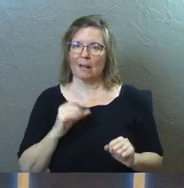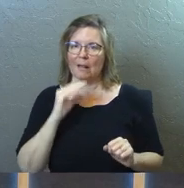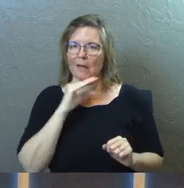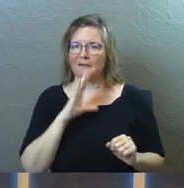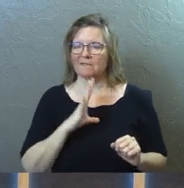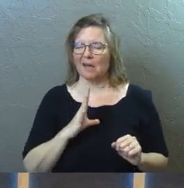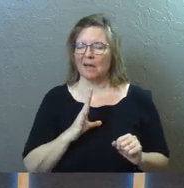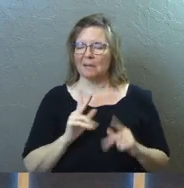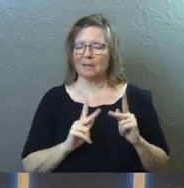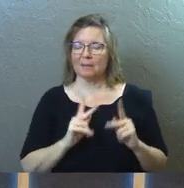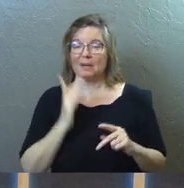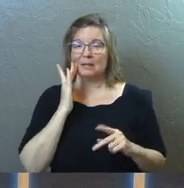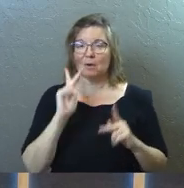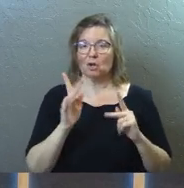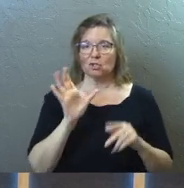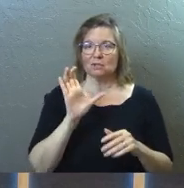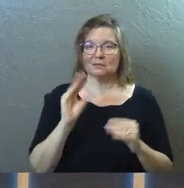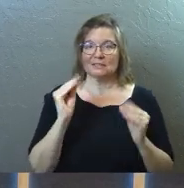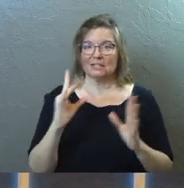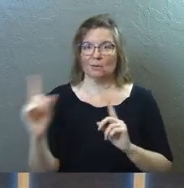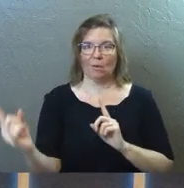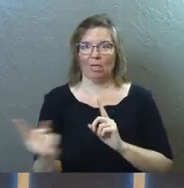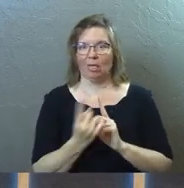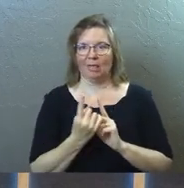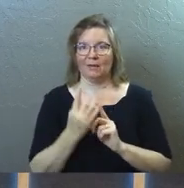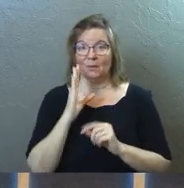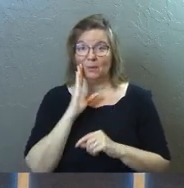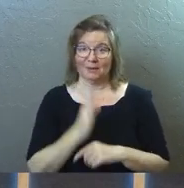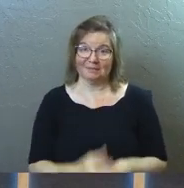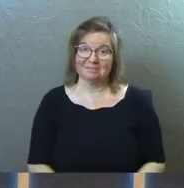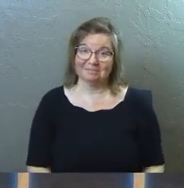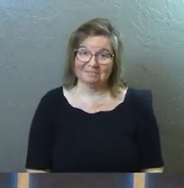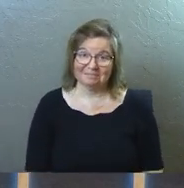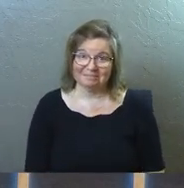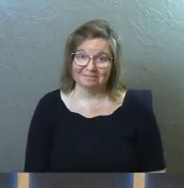it and smarter teachers were headed for me.